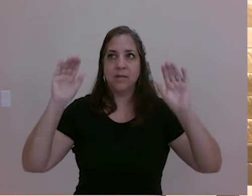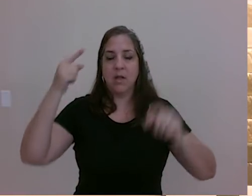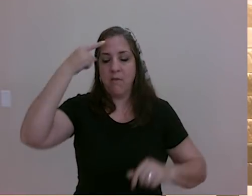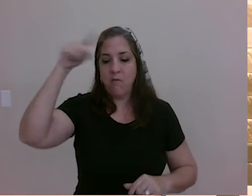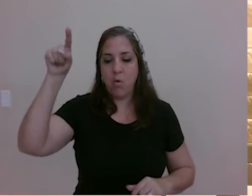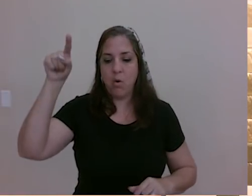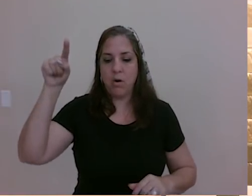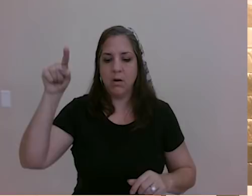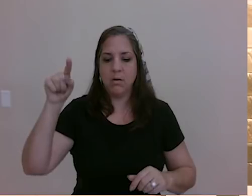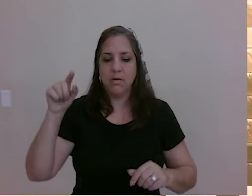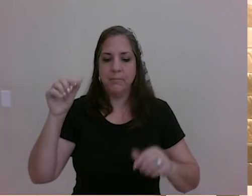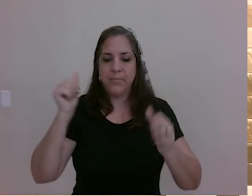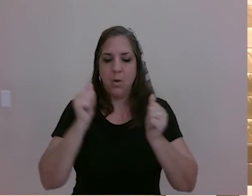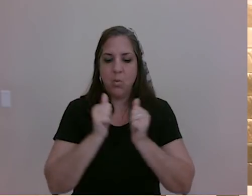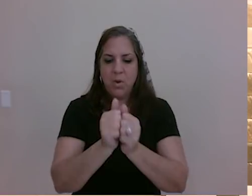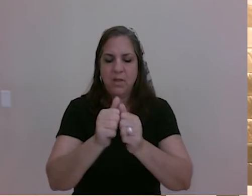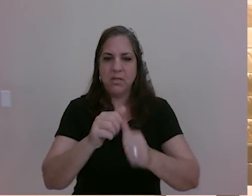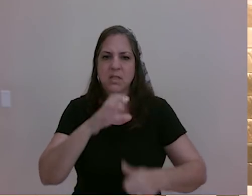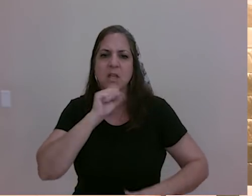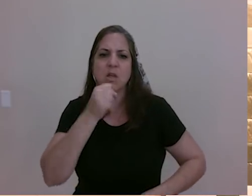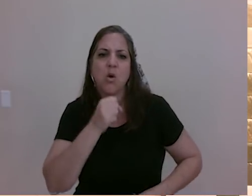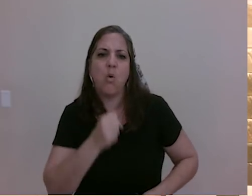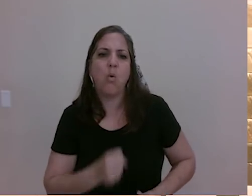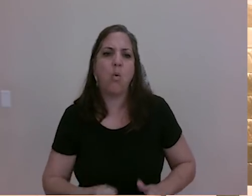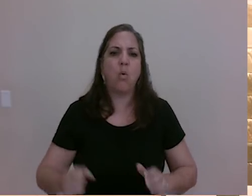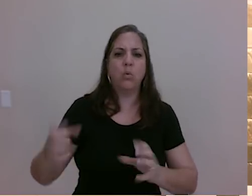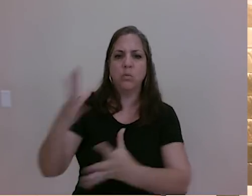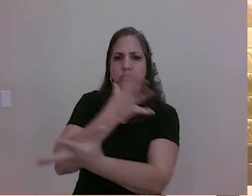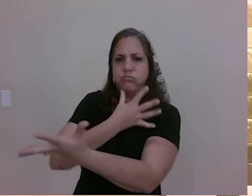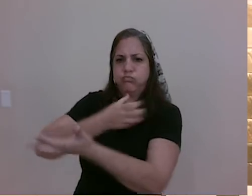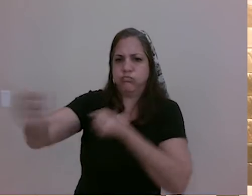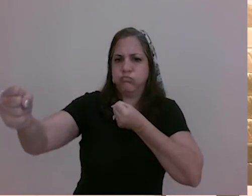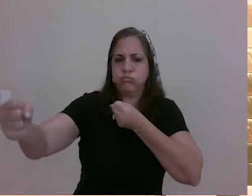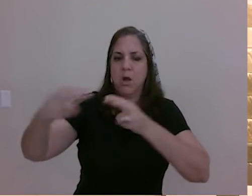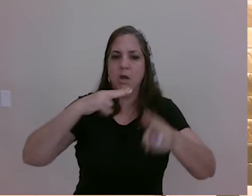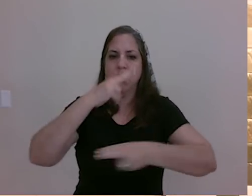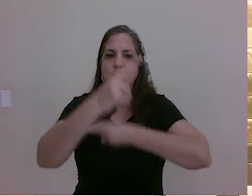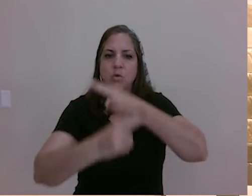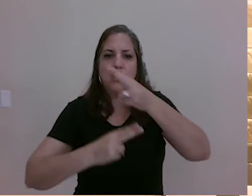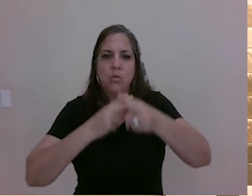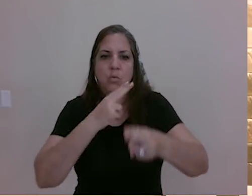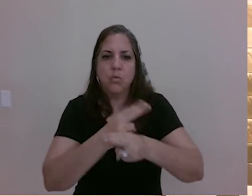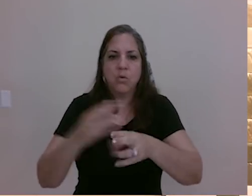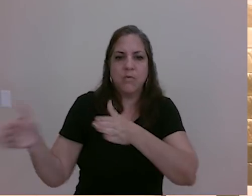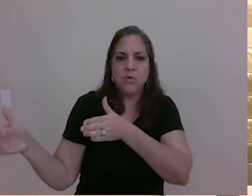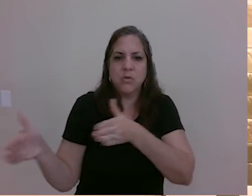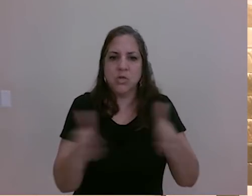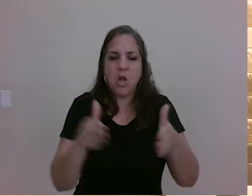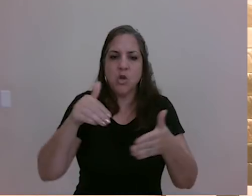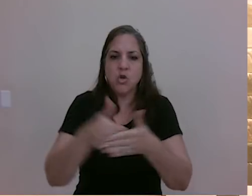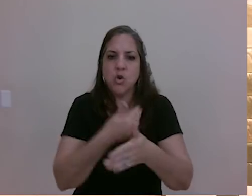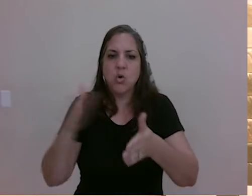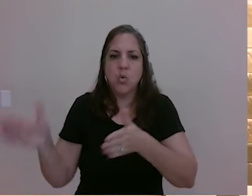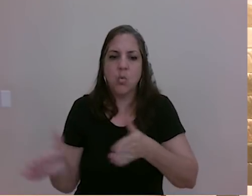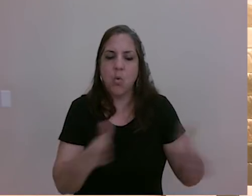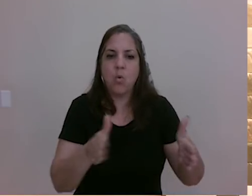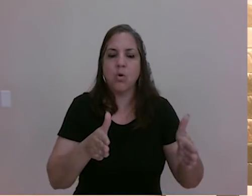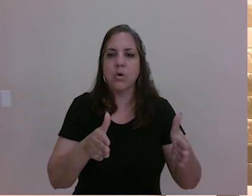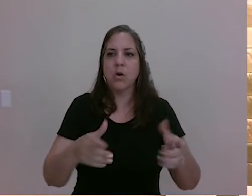order destroyed, a universe cast down is renewed, and integrity of life is restored to us in